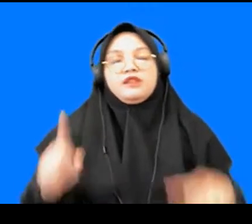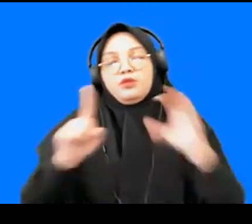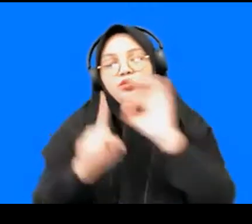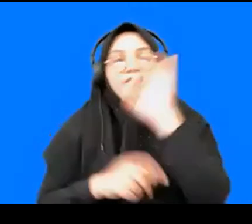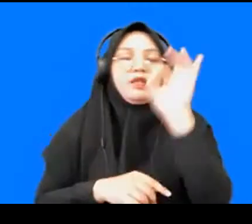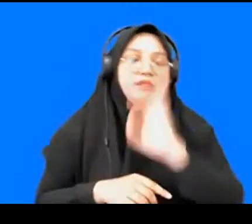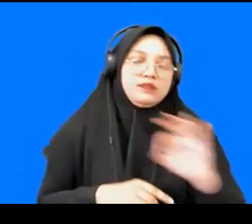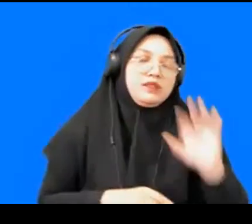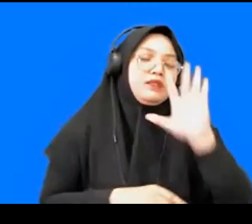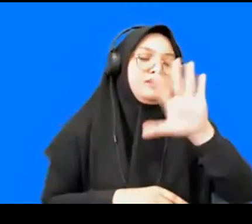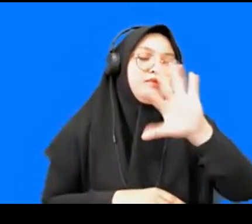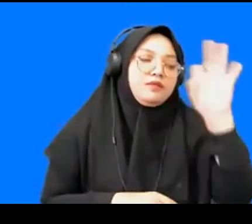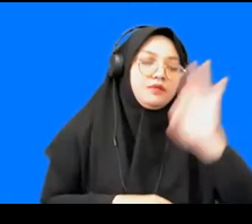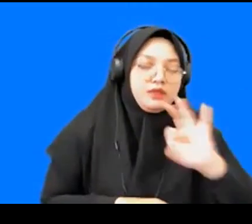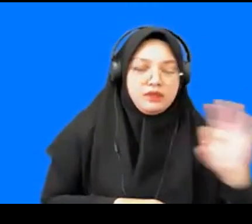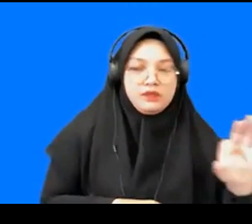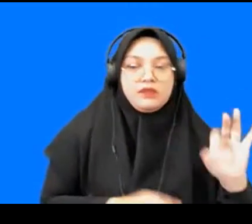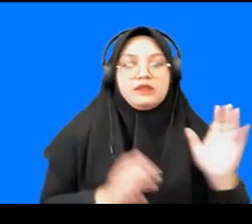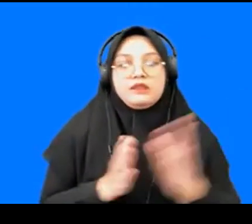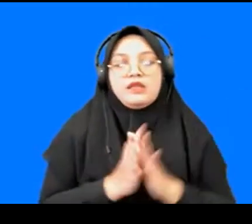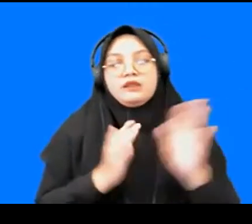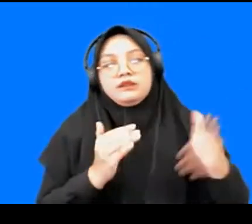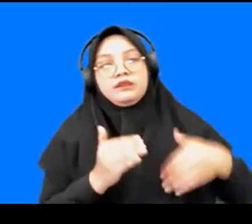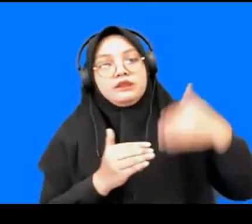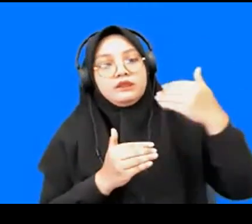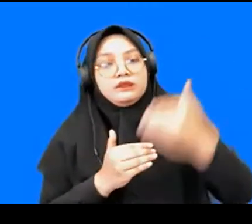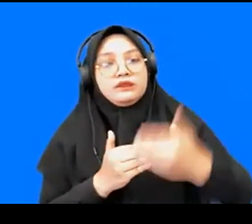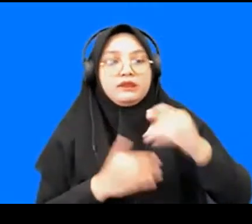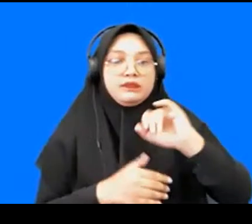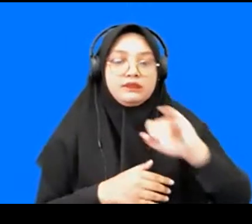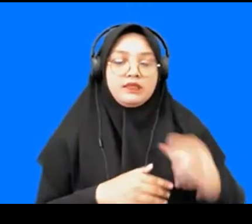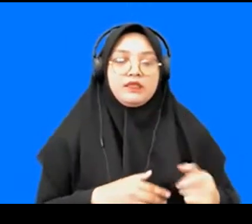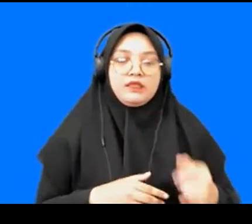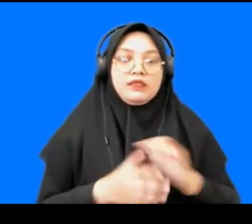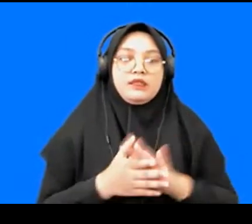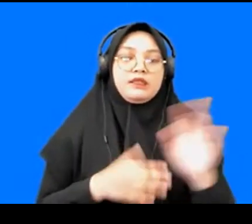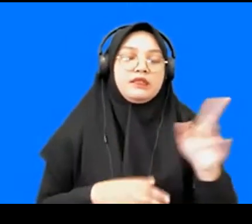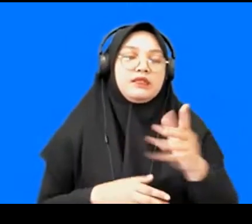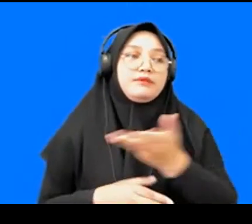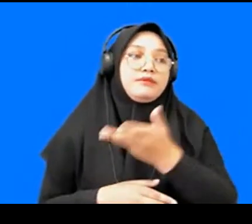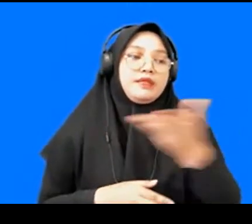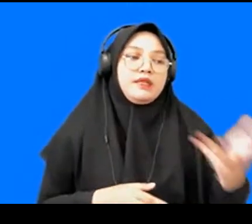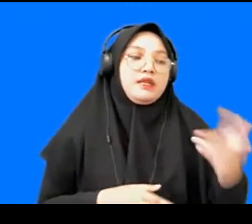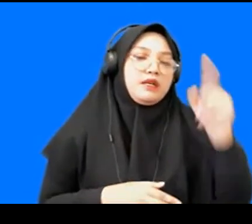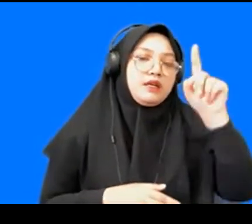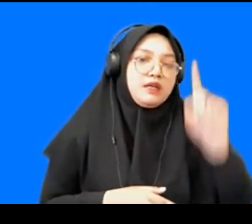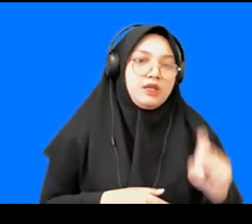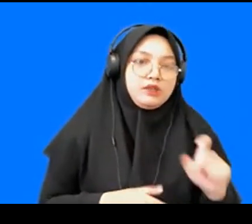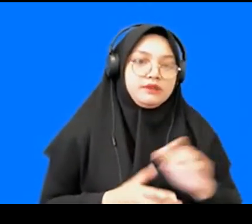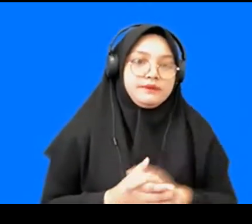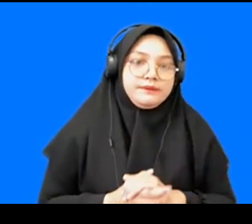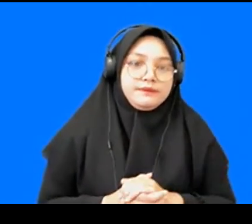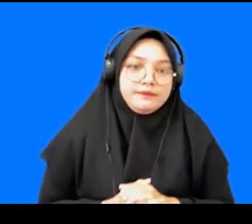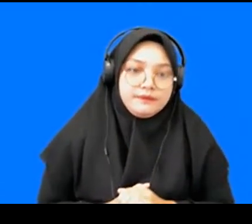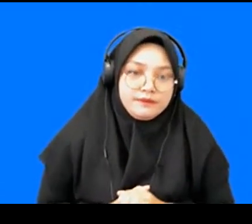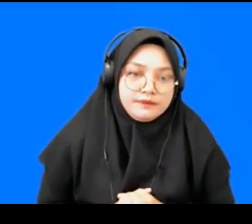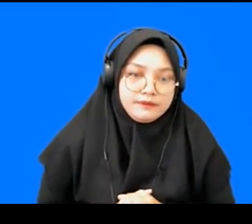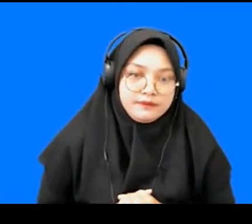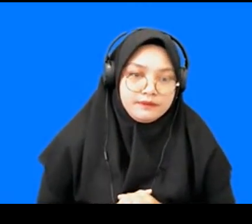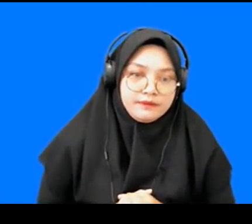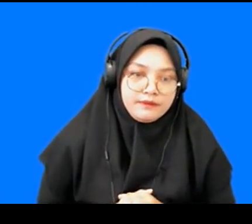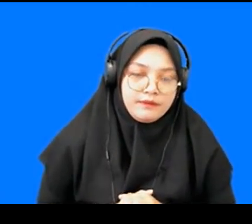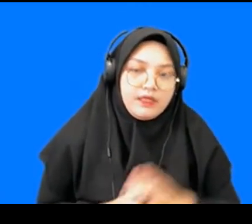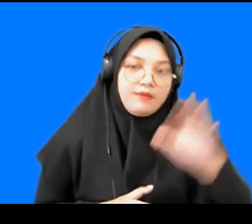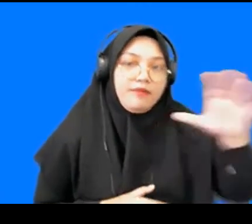So in effect, if you spend $100 and all of it is taxed at 11%, so your effective tax rate